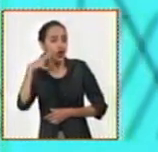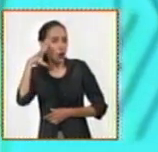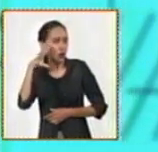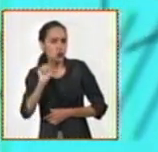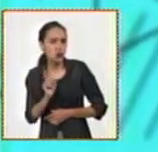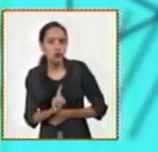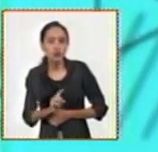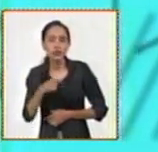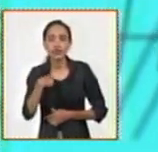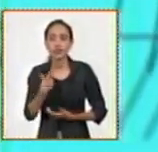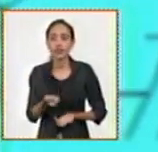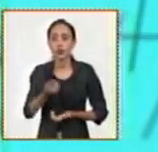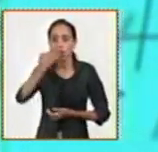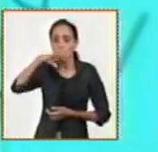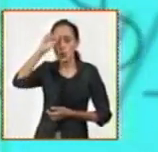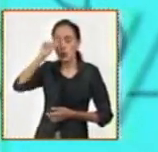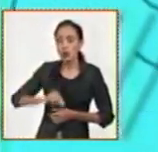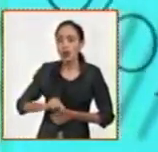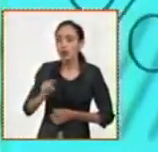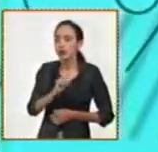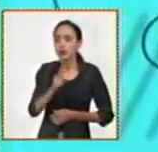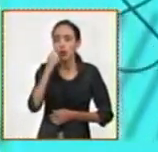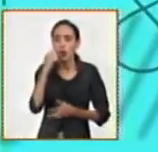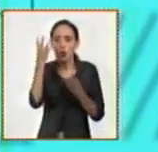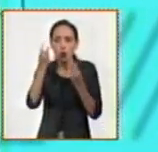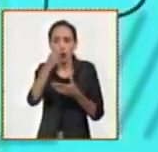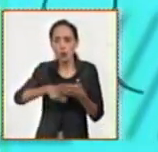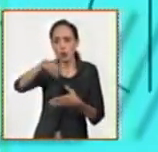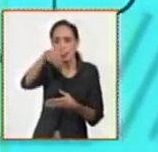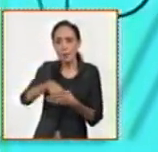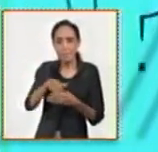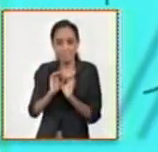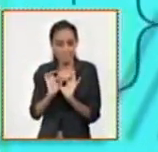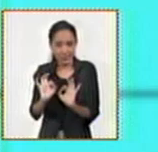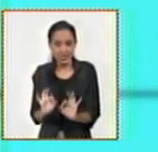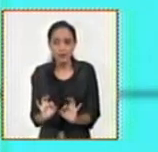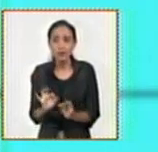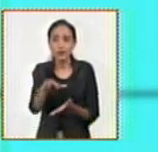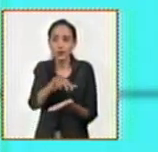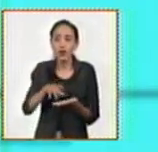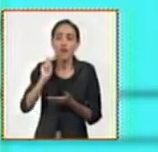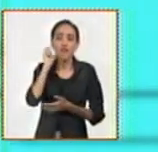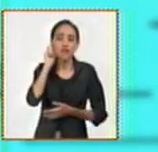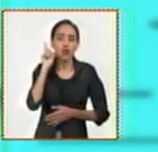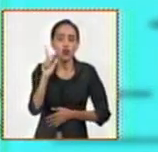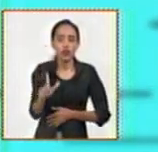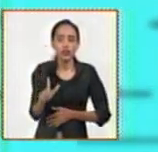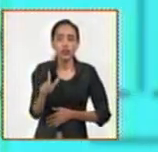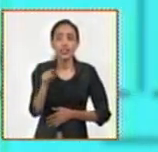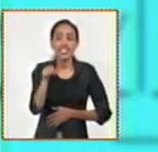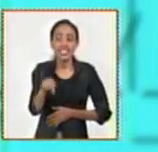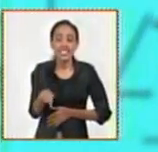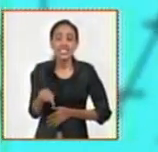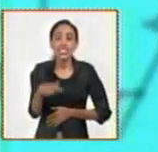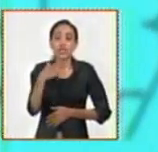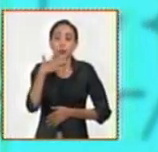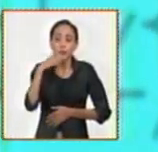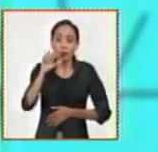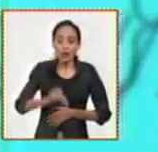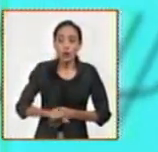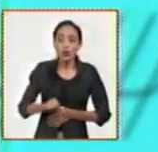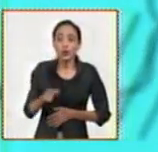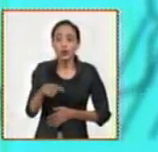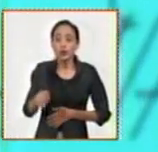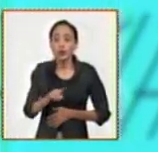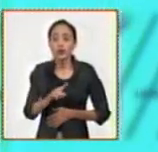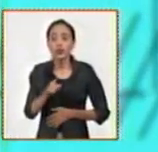are costing us the elections every fucking time, especially in places like Florida. And unfortunately, and you're gonna fucking hate this, it's because